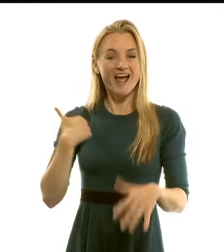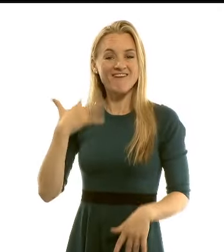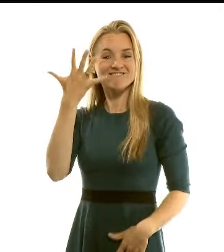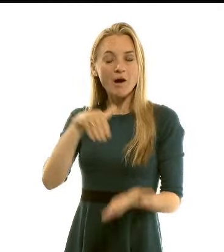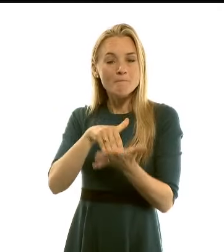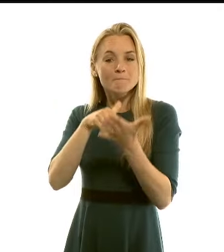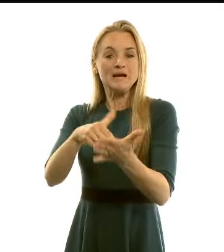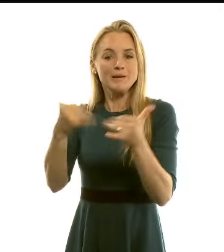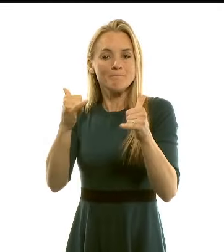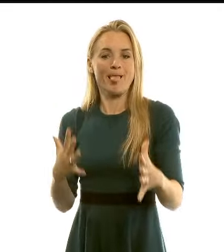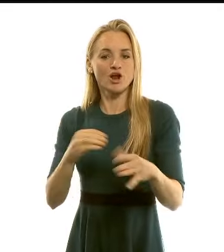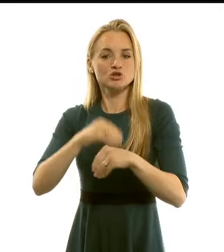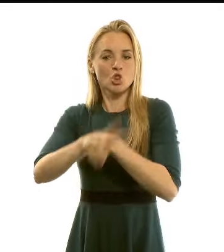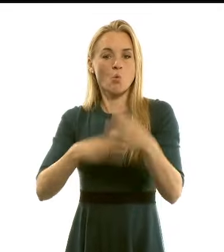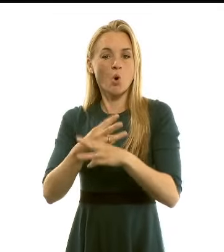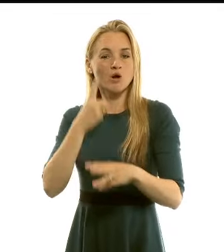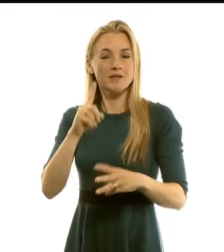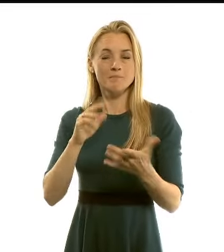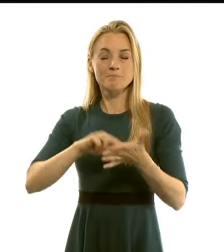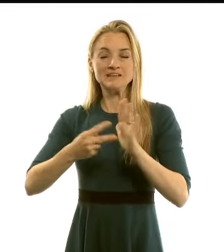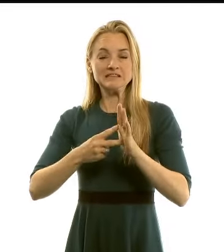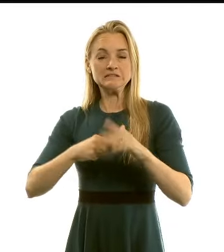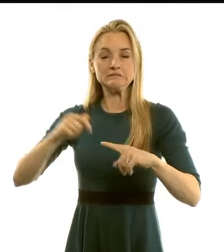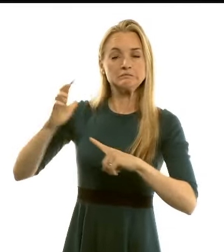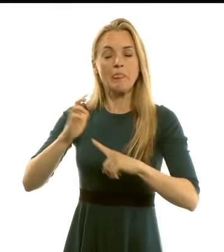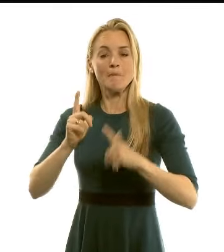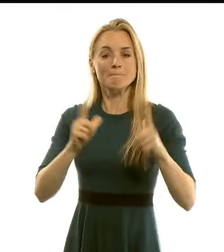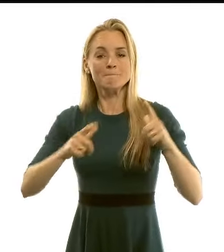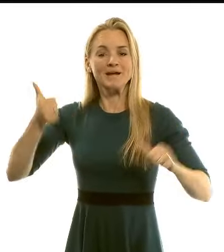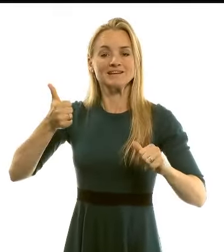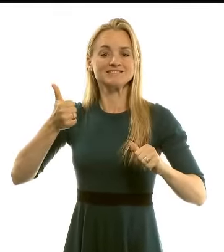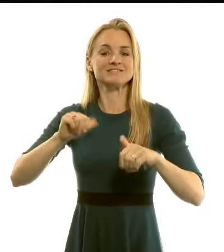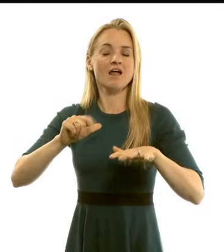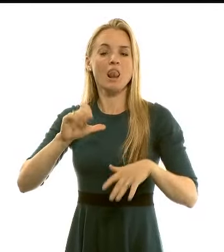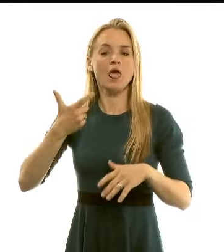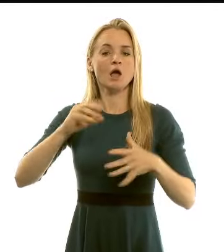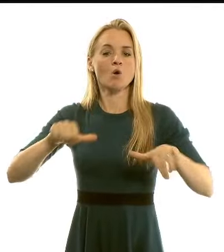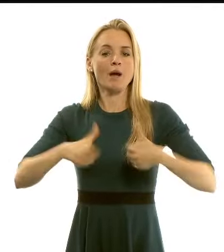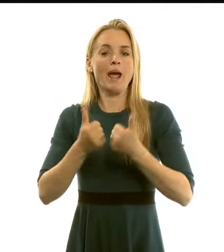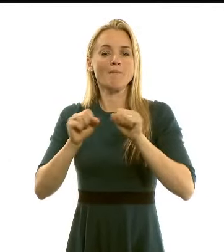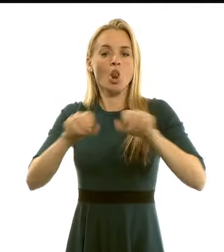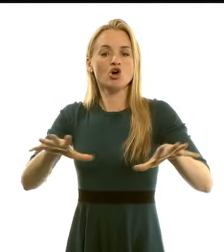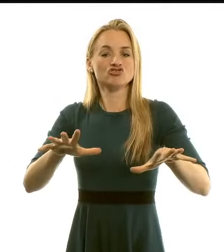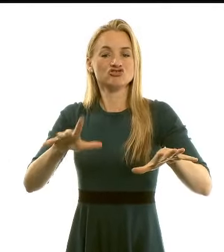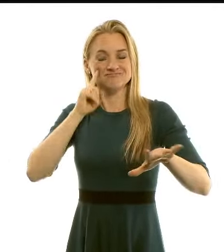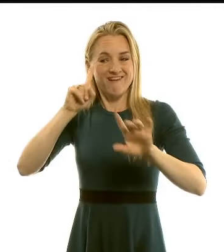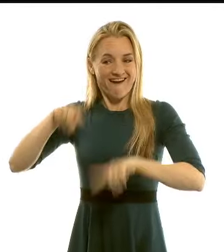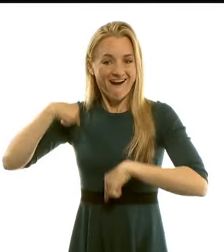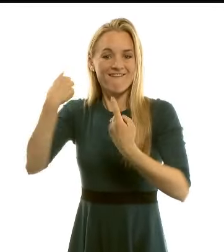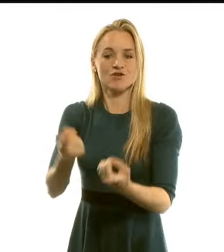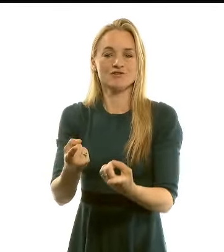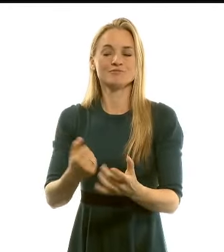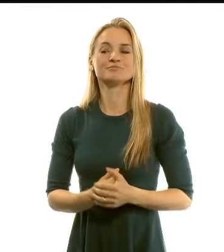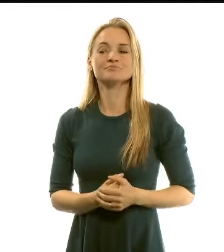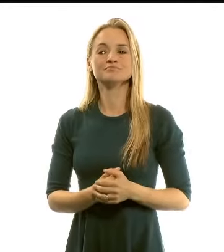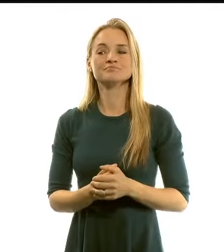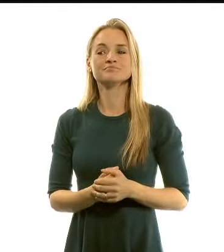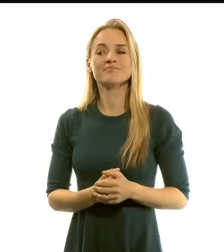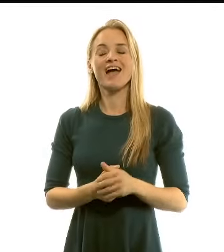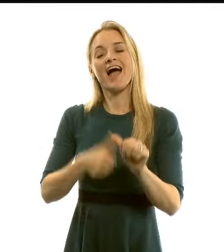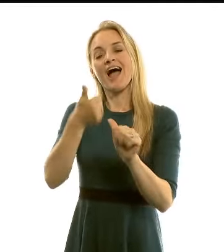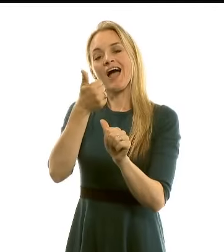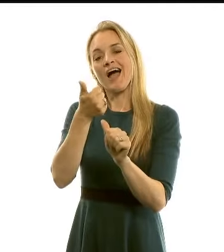biggest LEGO game launch ever anywhere in the entire galaxy. Now, every vehicle you see in the Skywalker Saga is